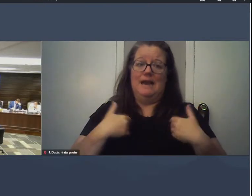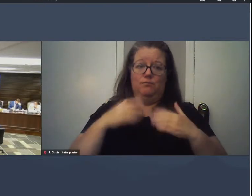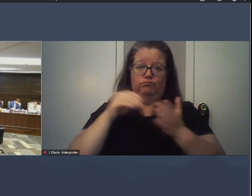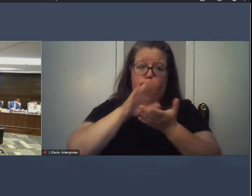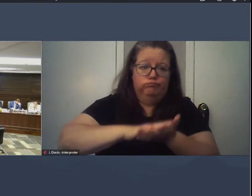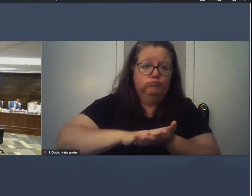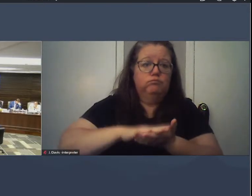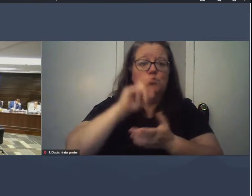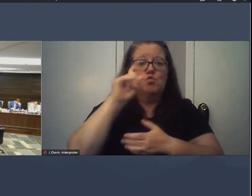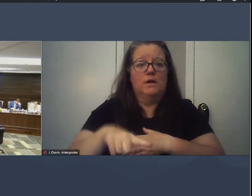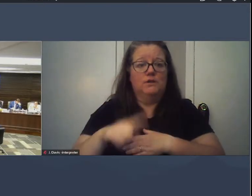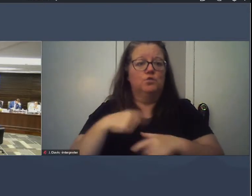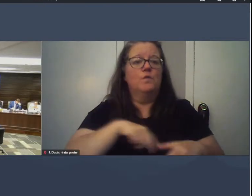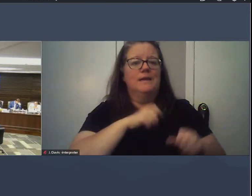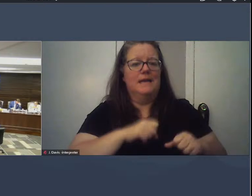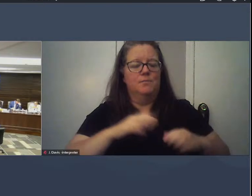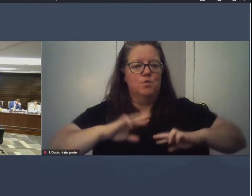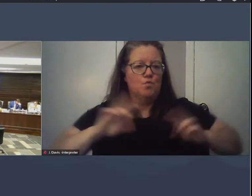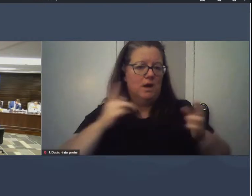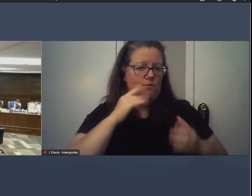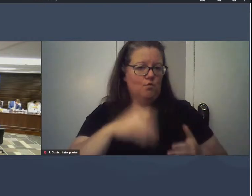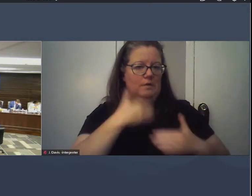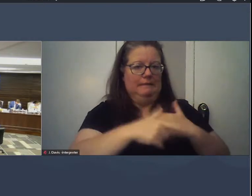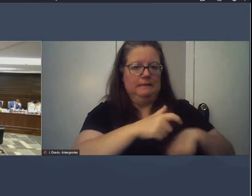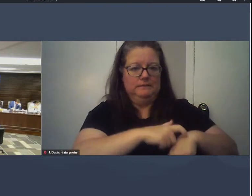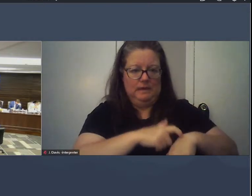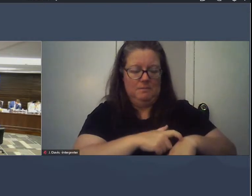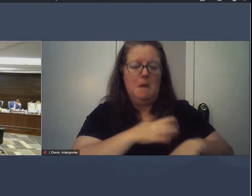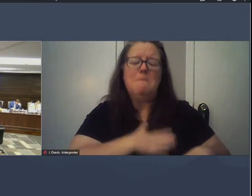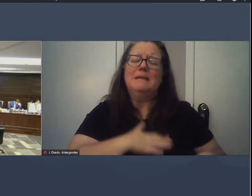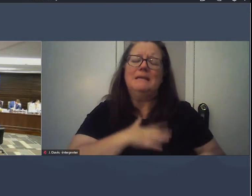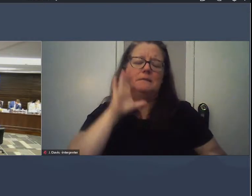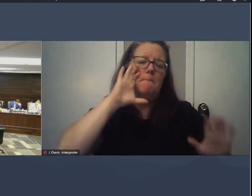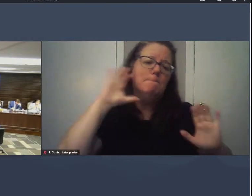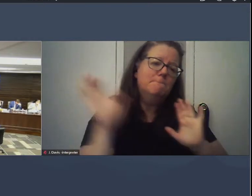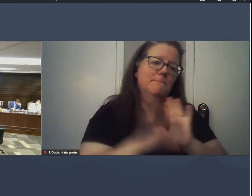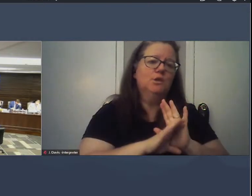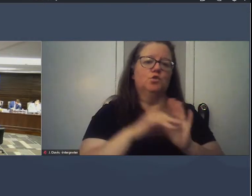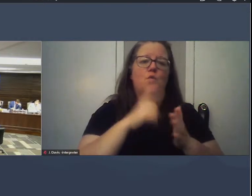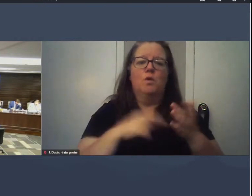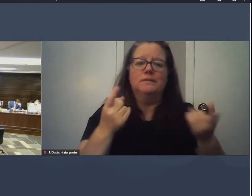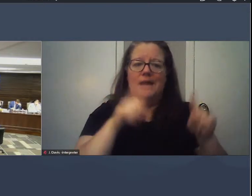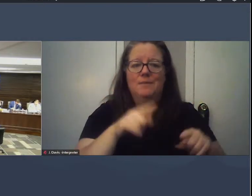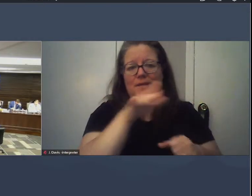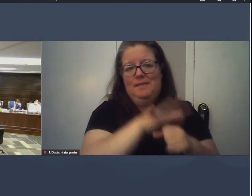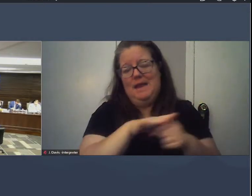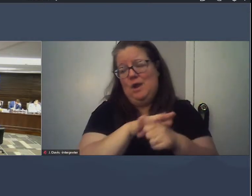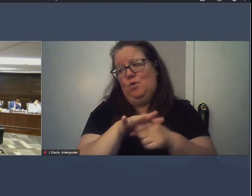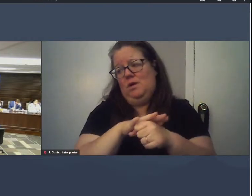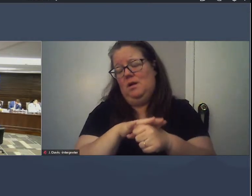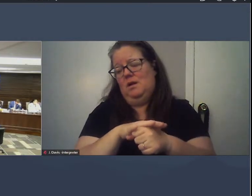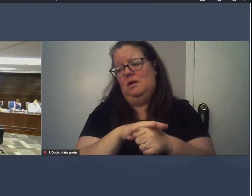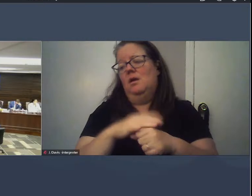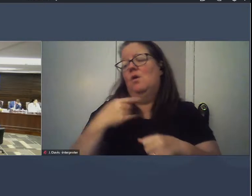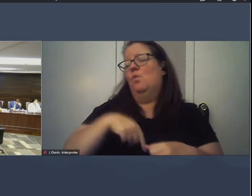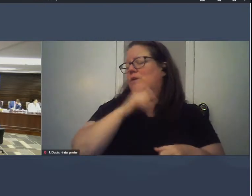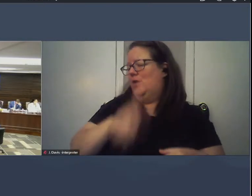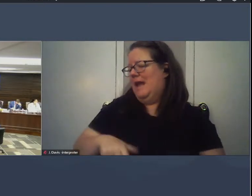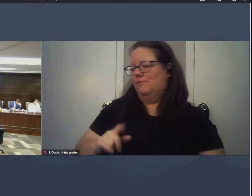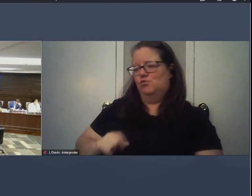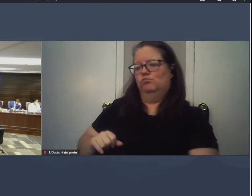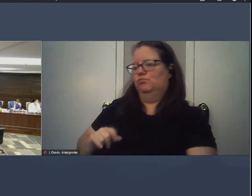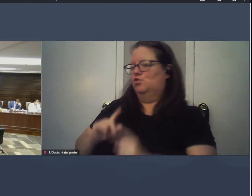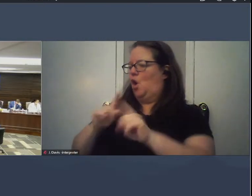you can send a drawing out so we can get a real visual of what's going on out there. We don't actually have to be present. We have